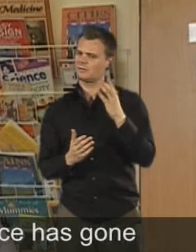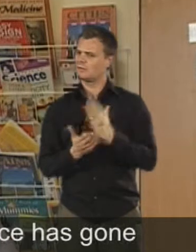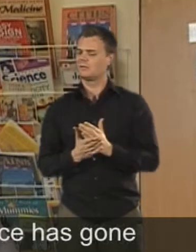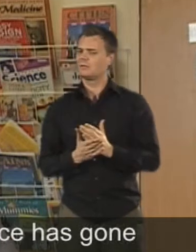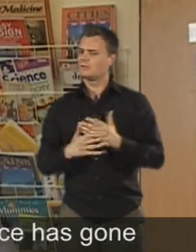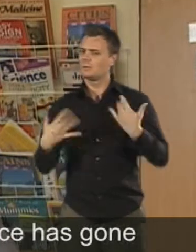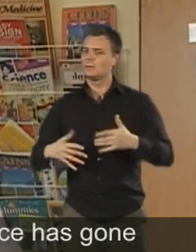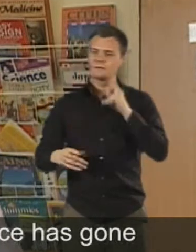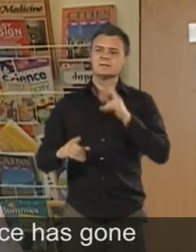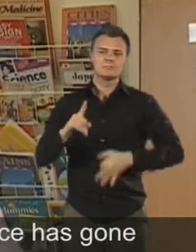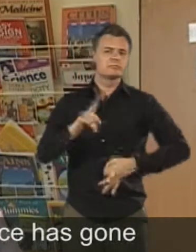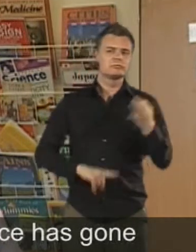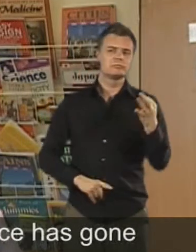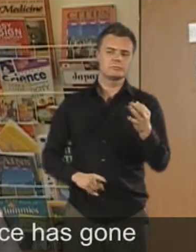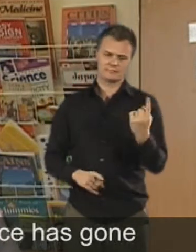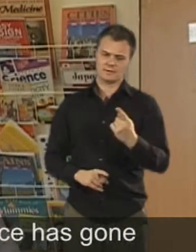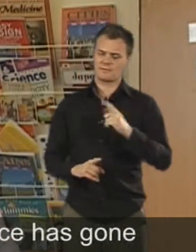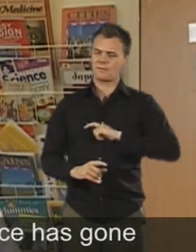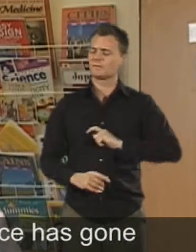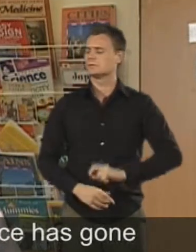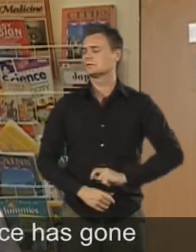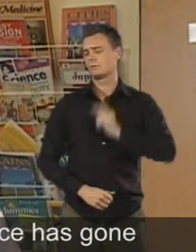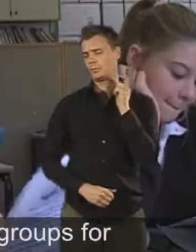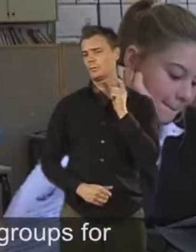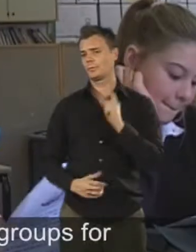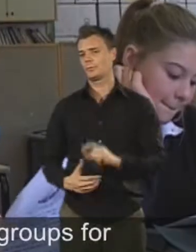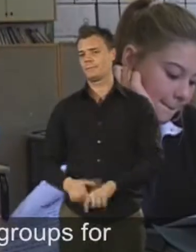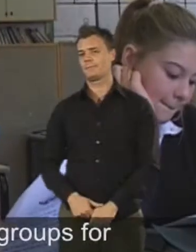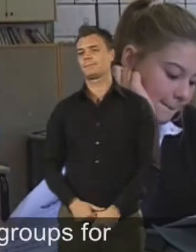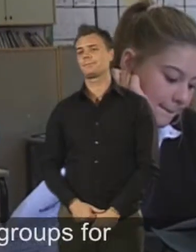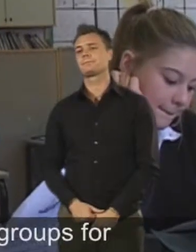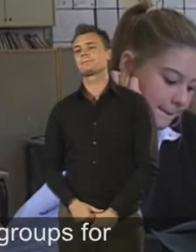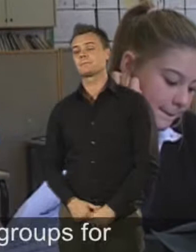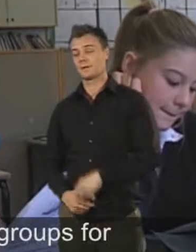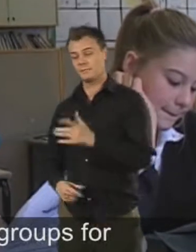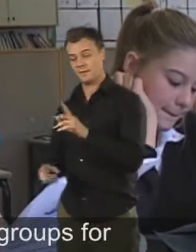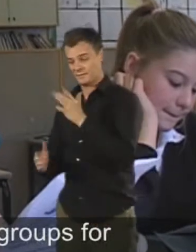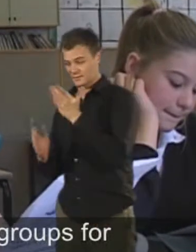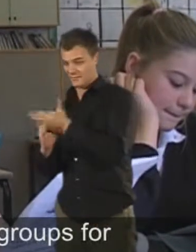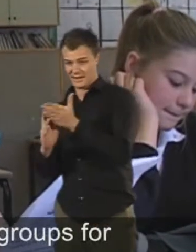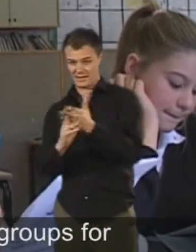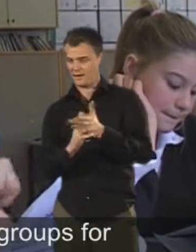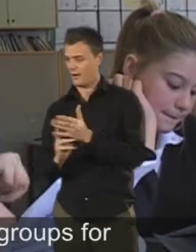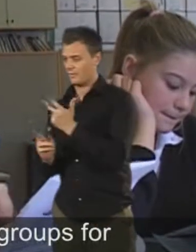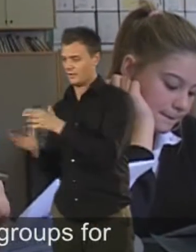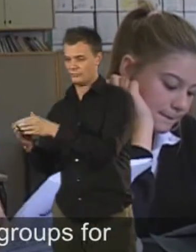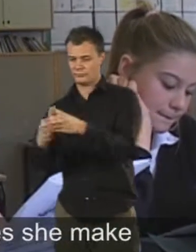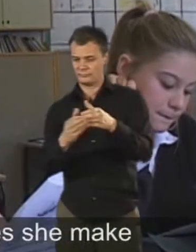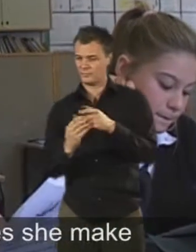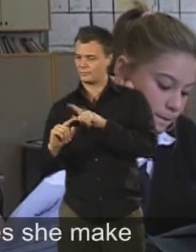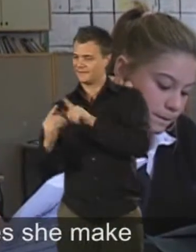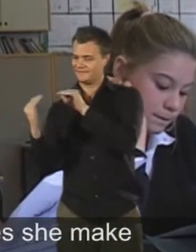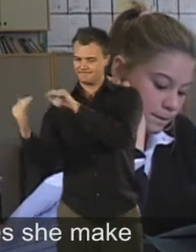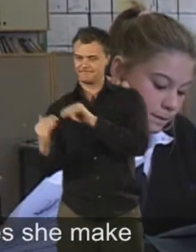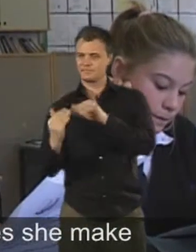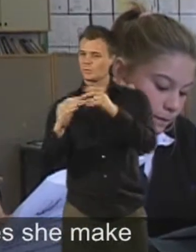improvement, and his confidence has gone up tremendously. Pam has split the class into 3 groups for differentiated work.